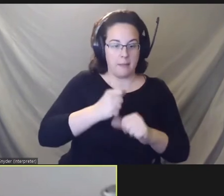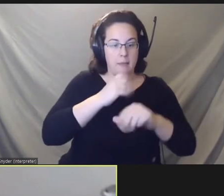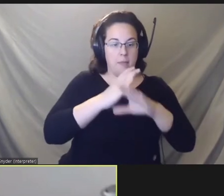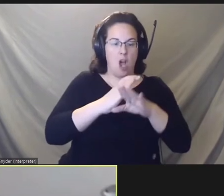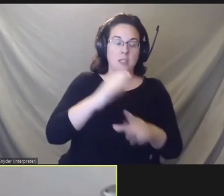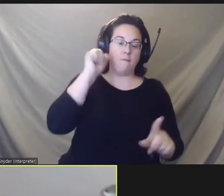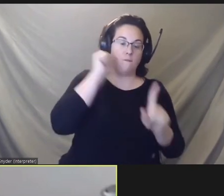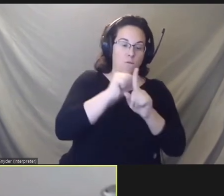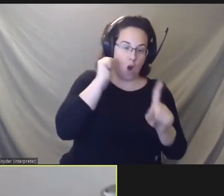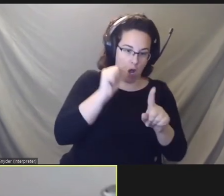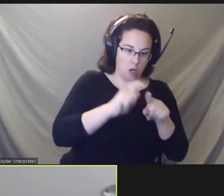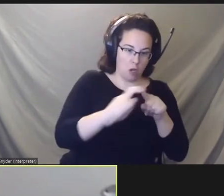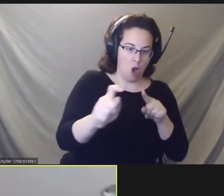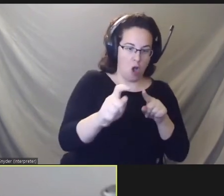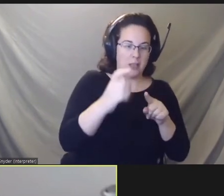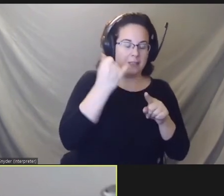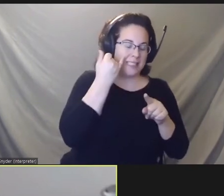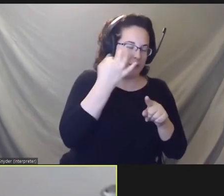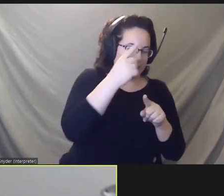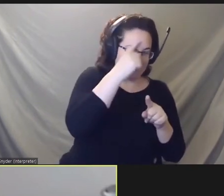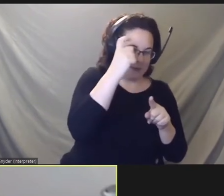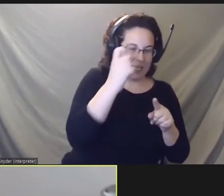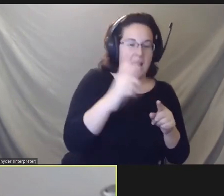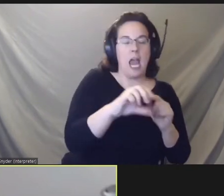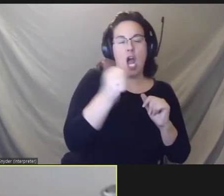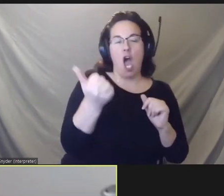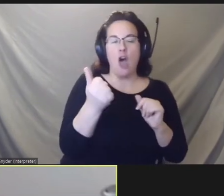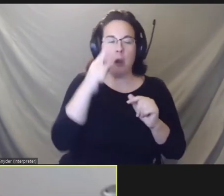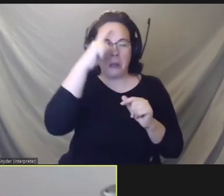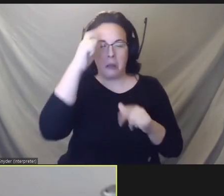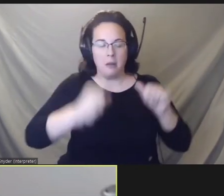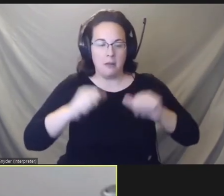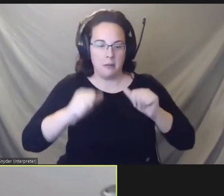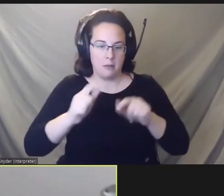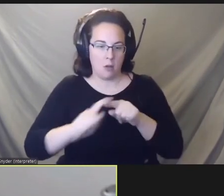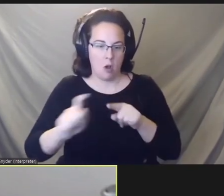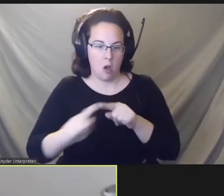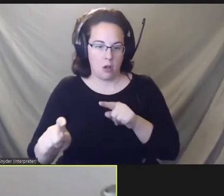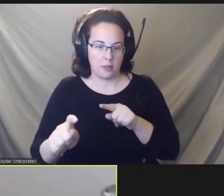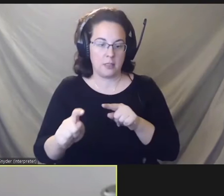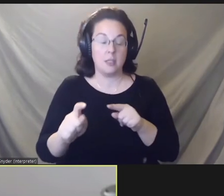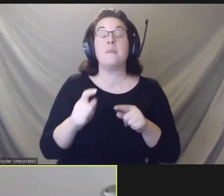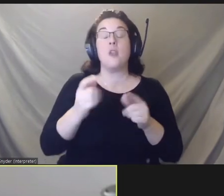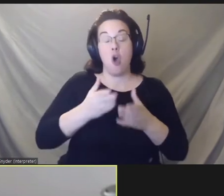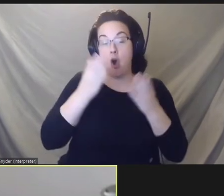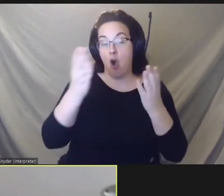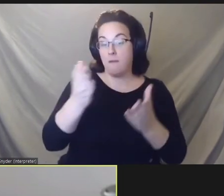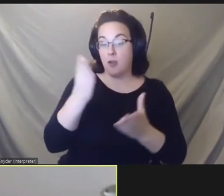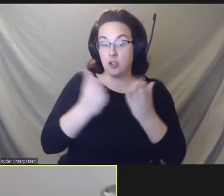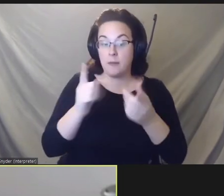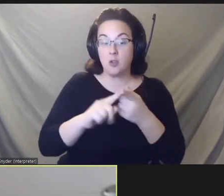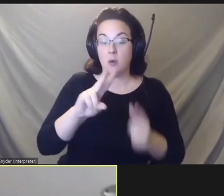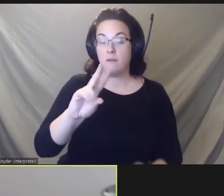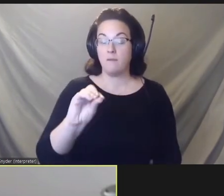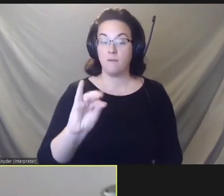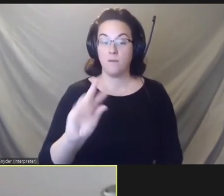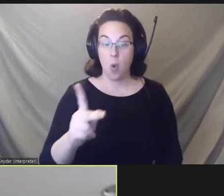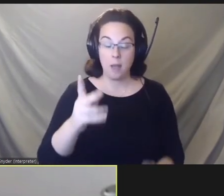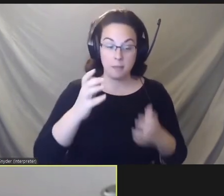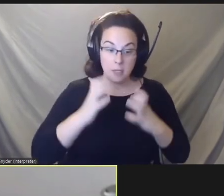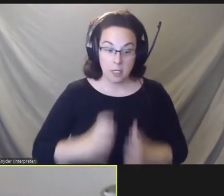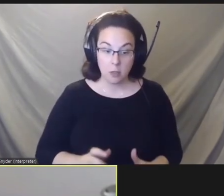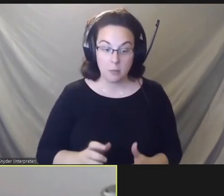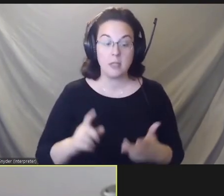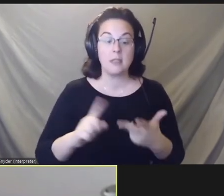calls and blocks suspect calls. This provider also offers services to its VoIP customers and has a service that works on all